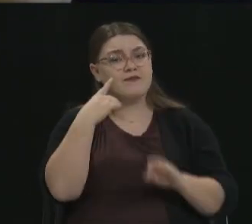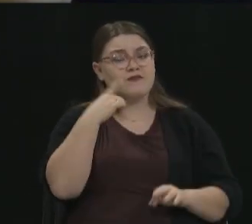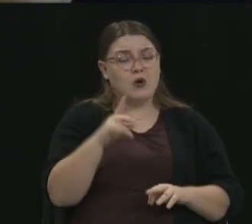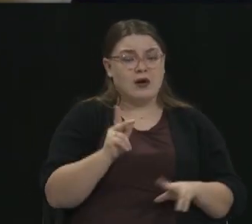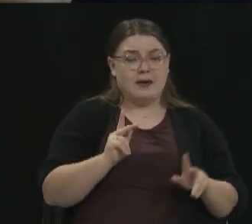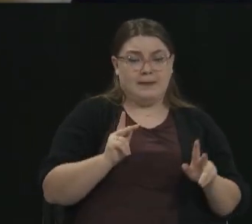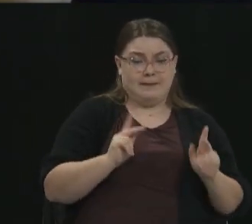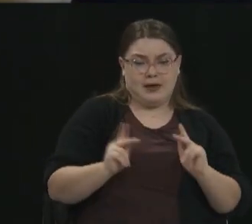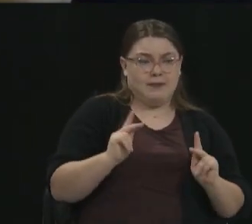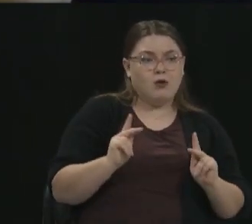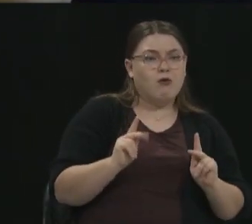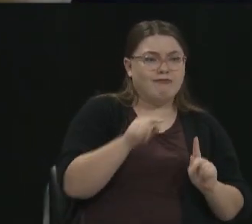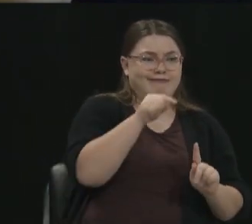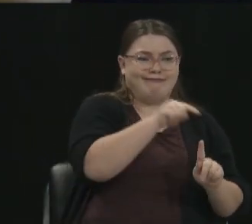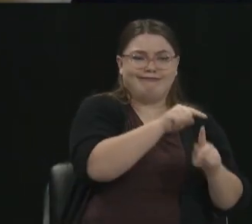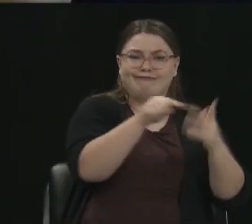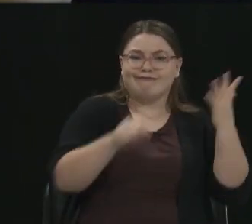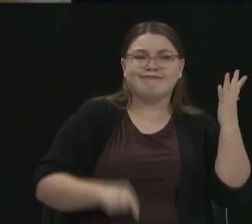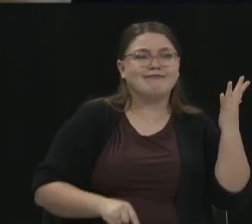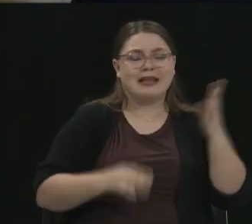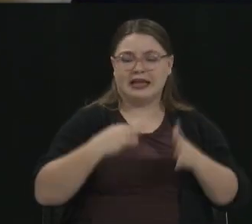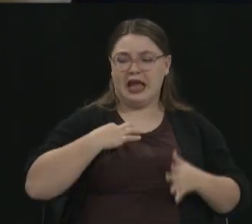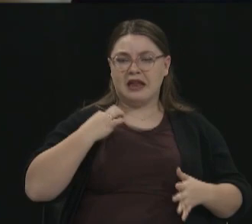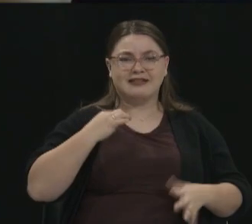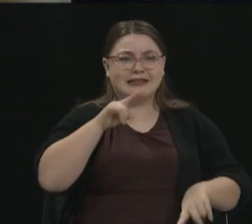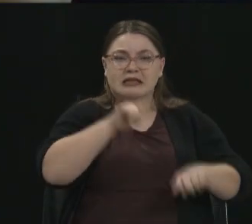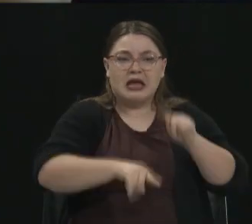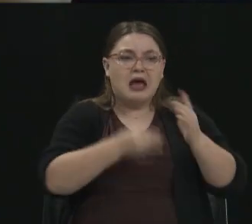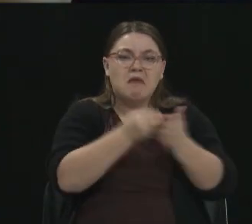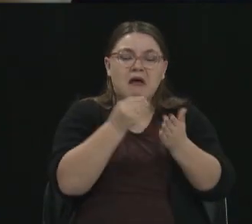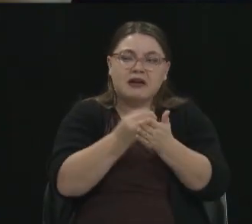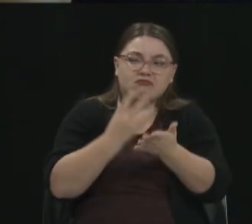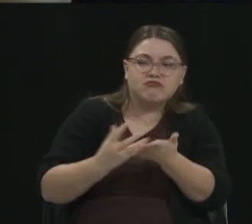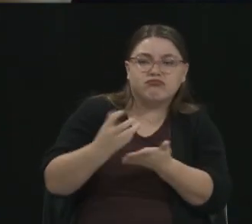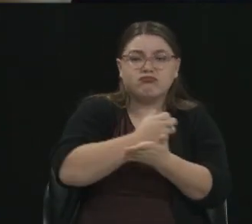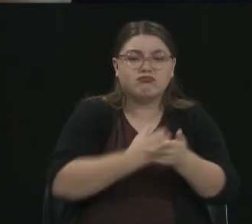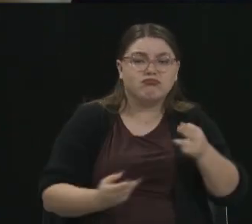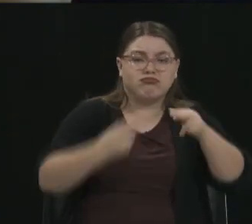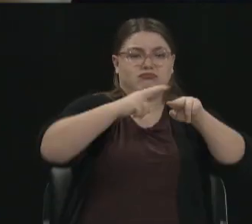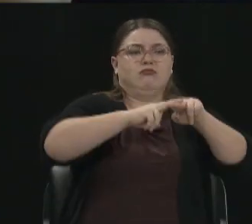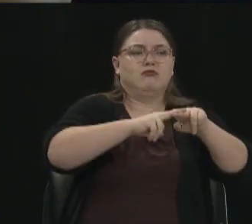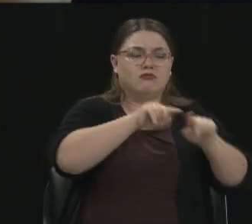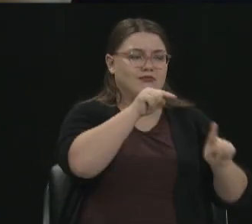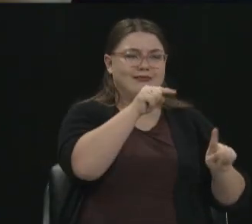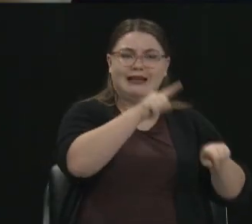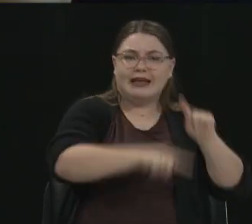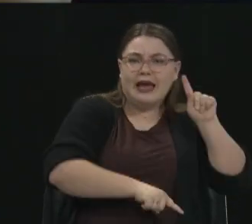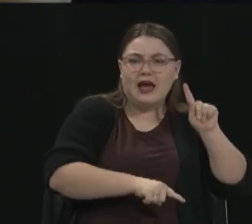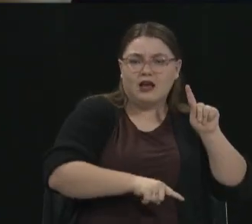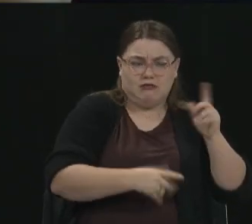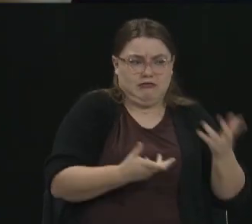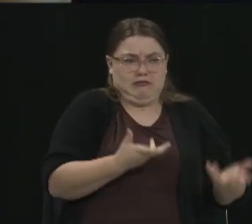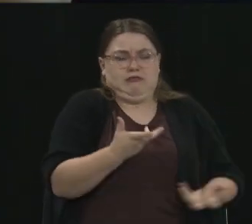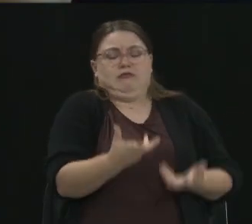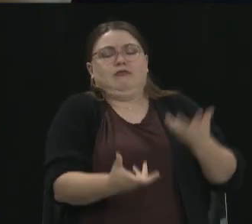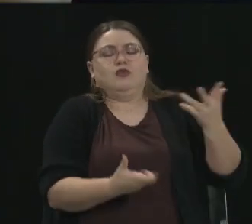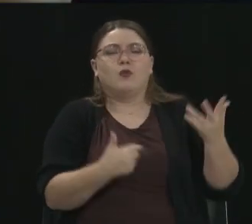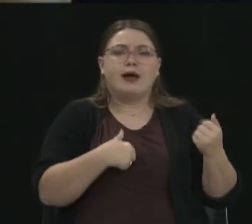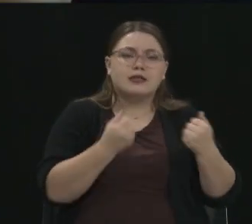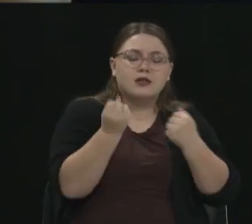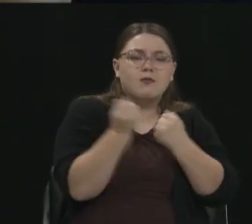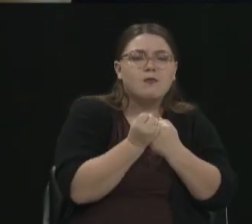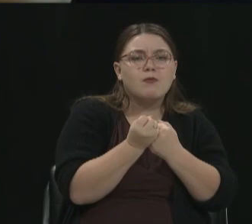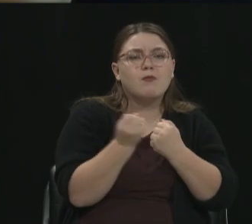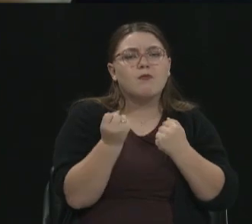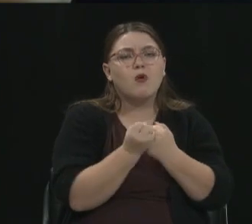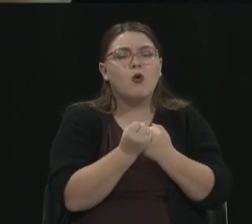who can't raise those sums of money feel, do I not take a stand here? How do I not get on the wrong